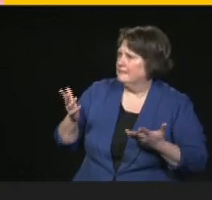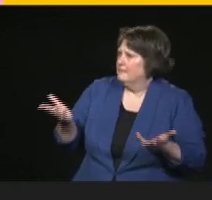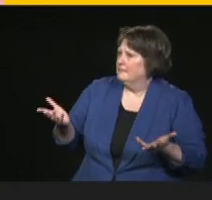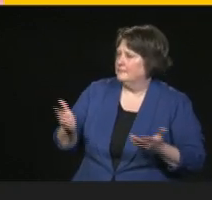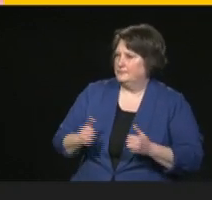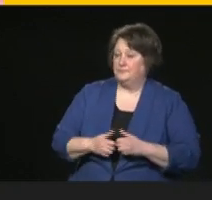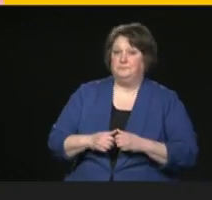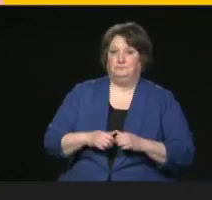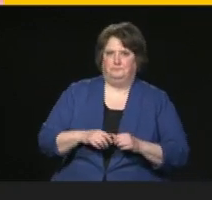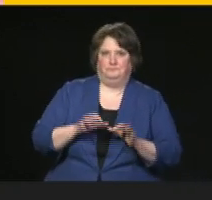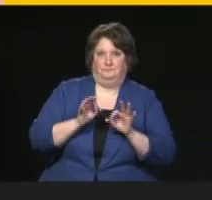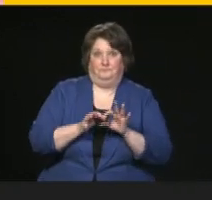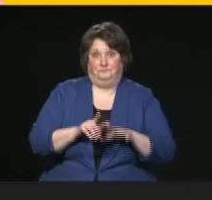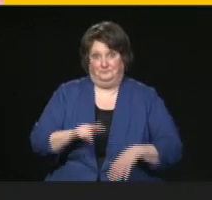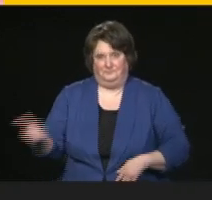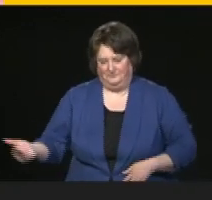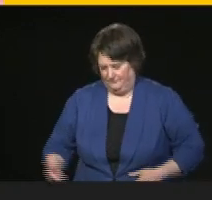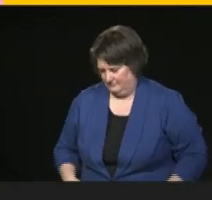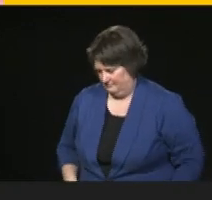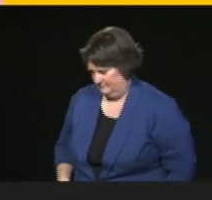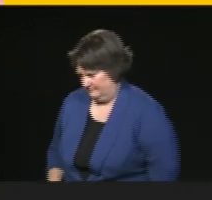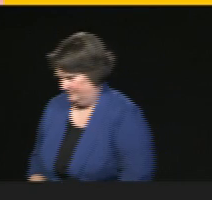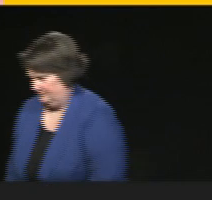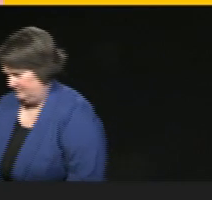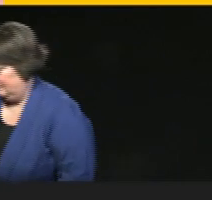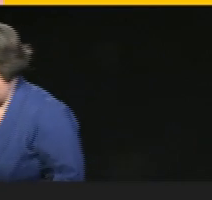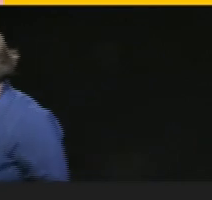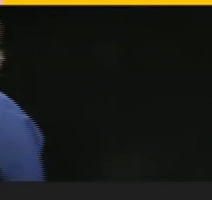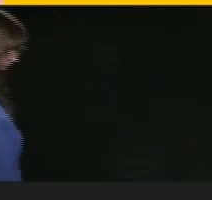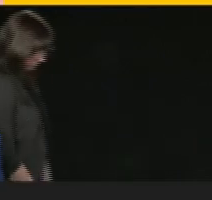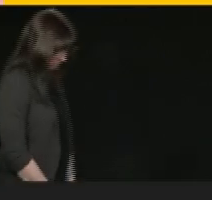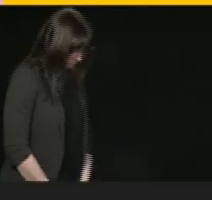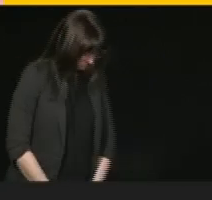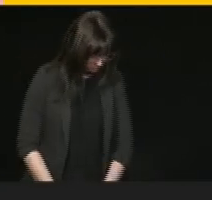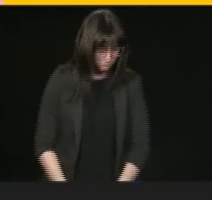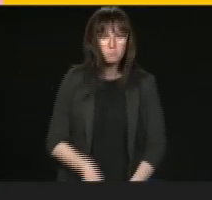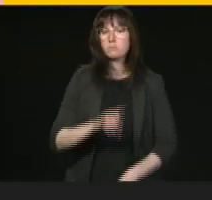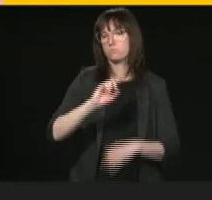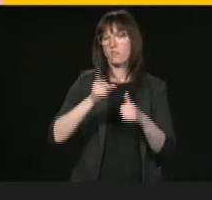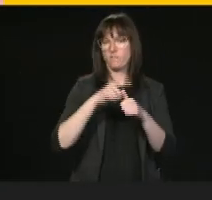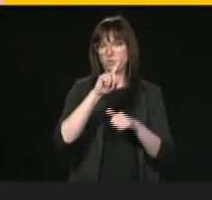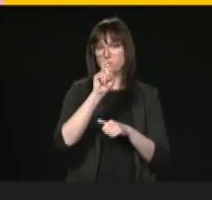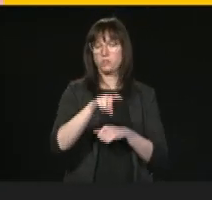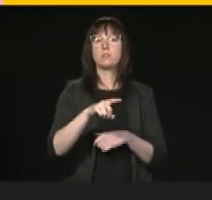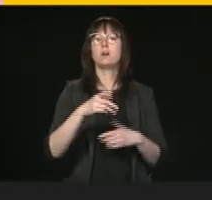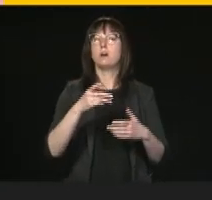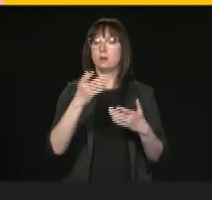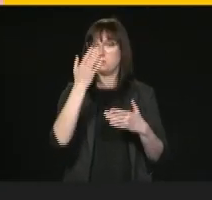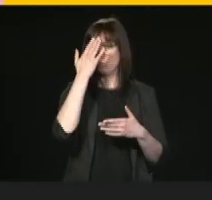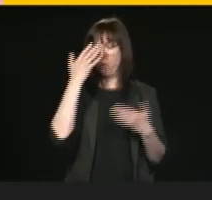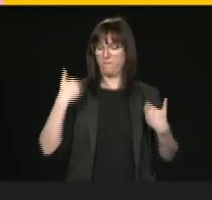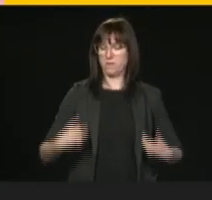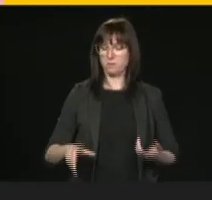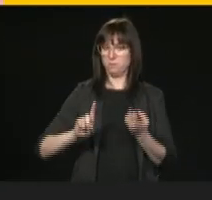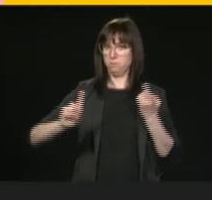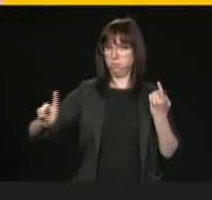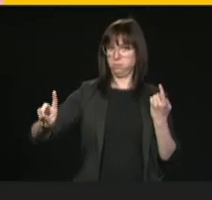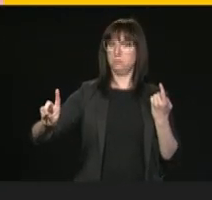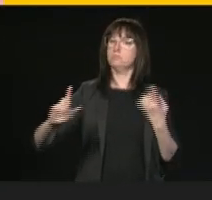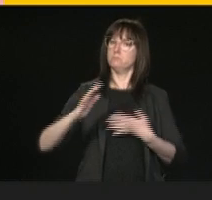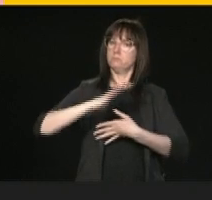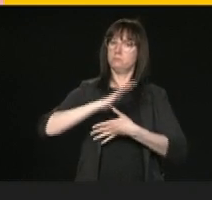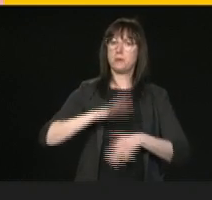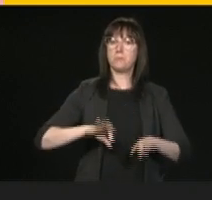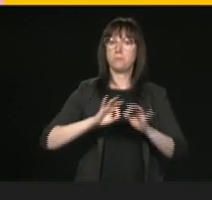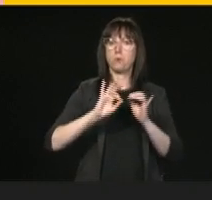question, as we all know, physical distancing is the most important measure we have in place right now to prevent further transmission of the virus.